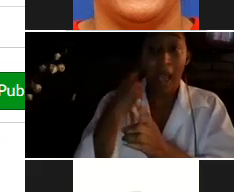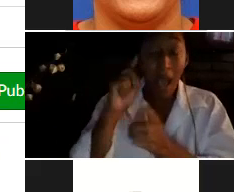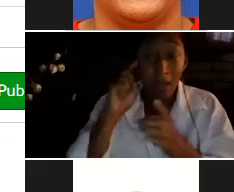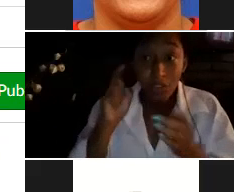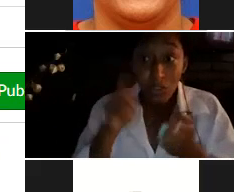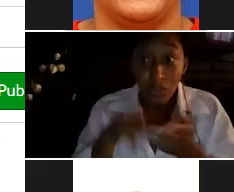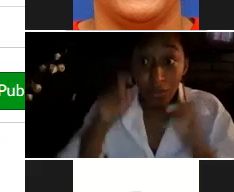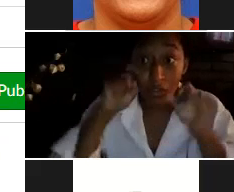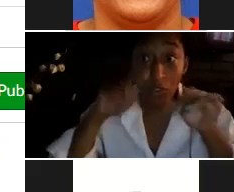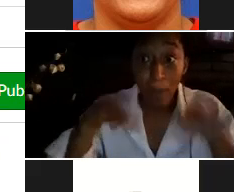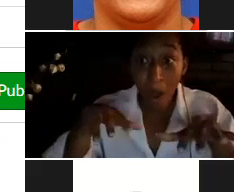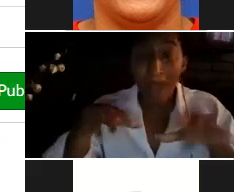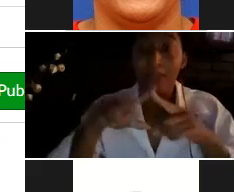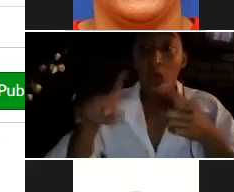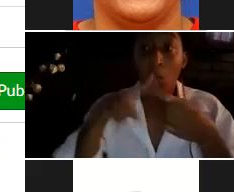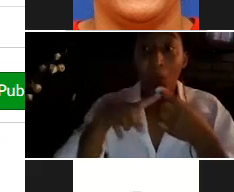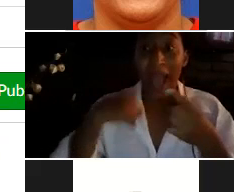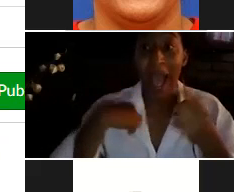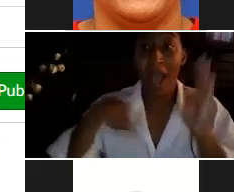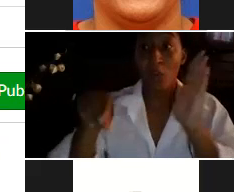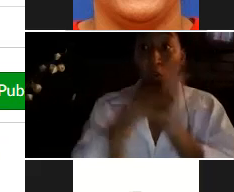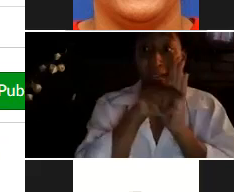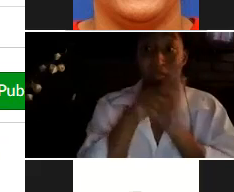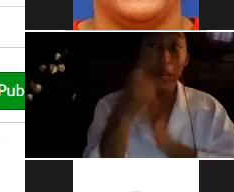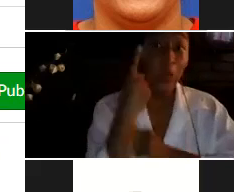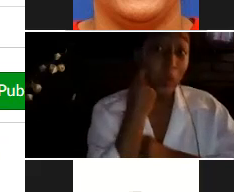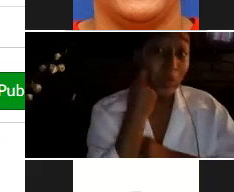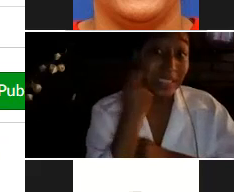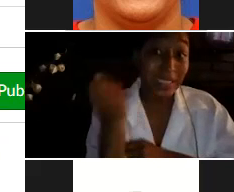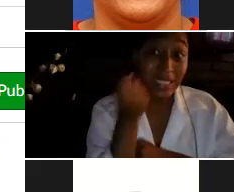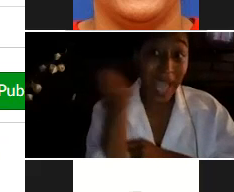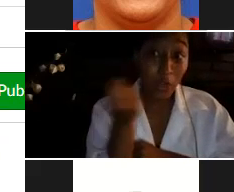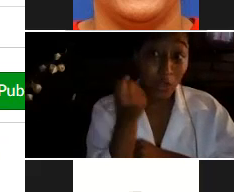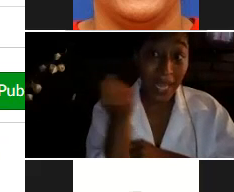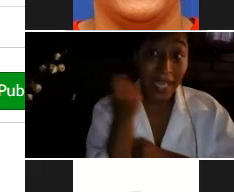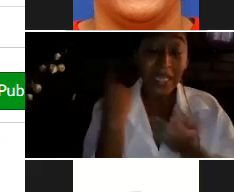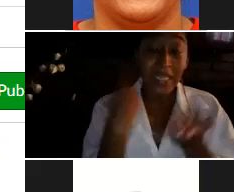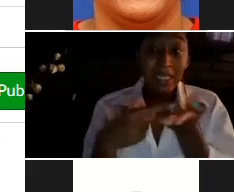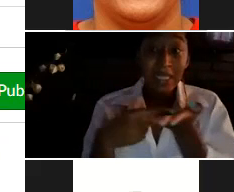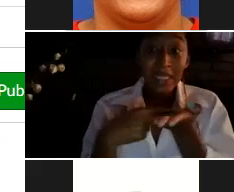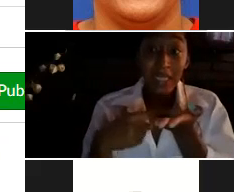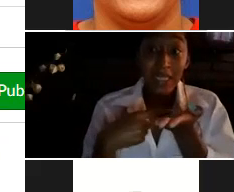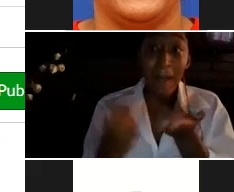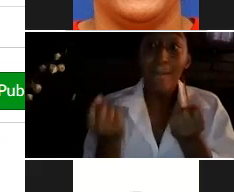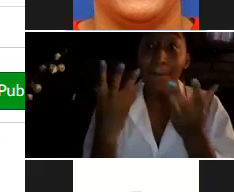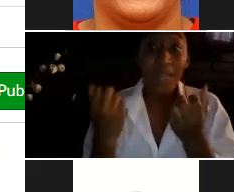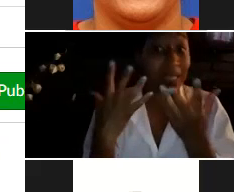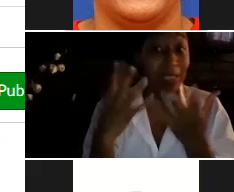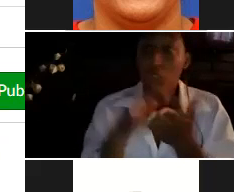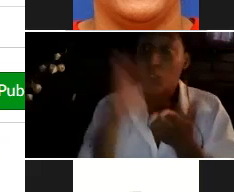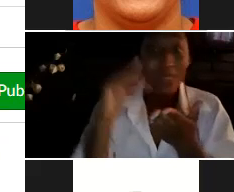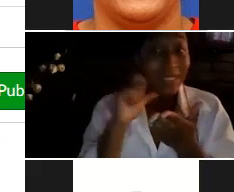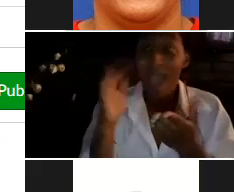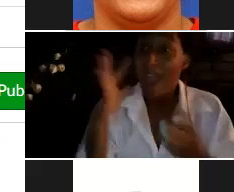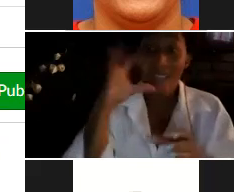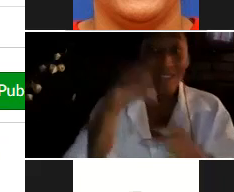scored the discussions from this past Saturday that lots of students did not do the discussion